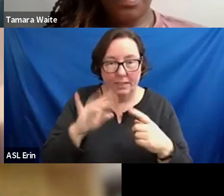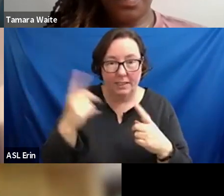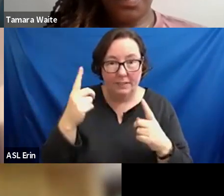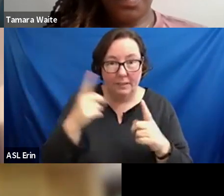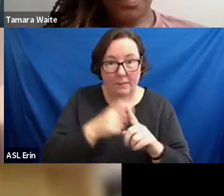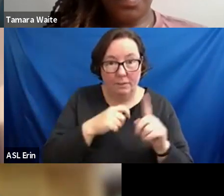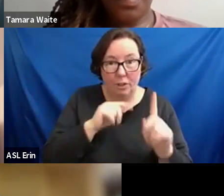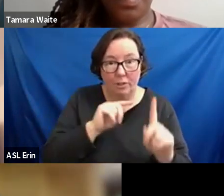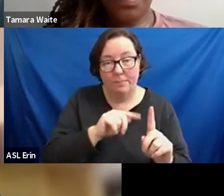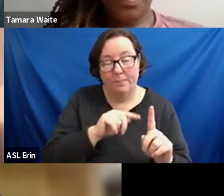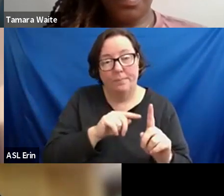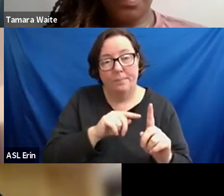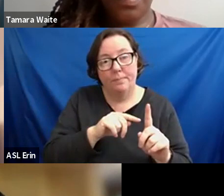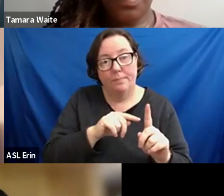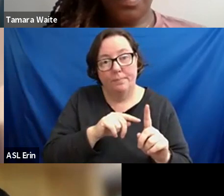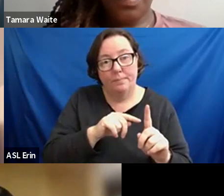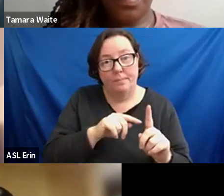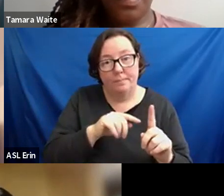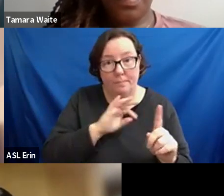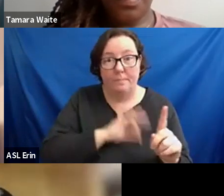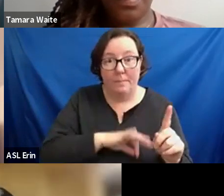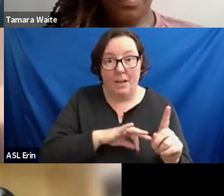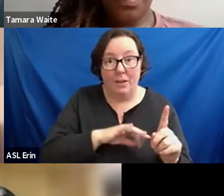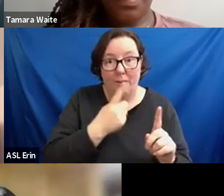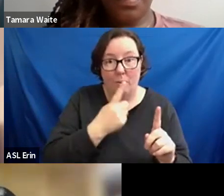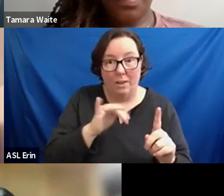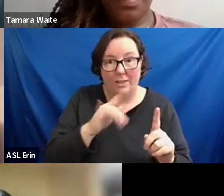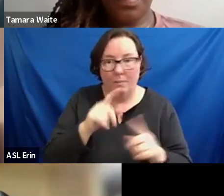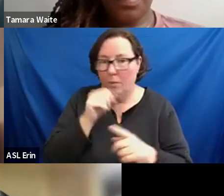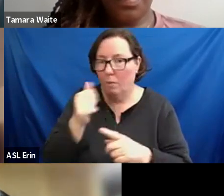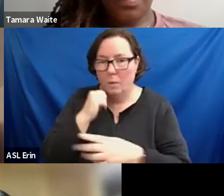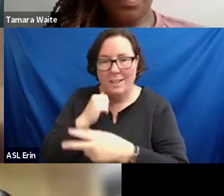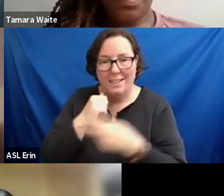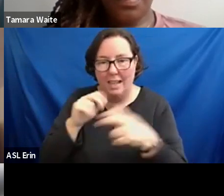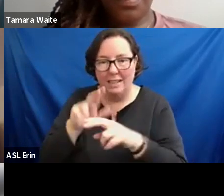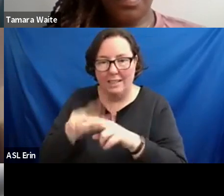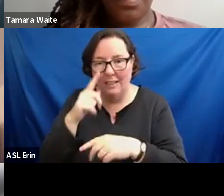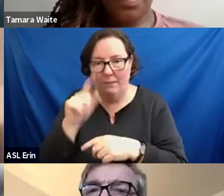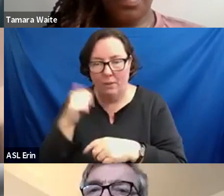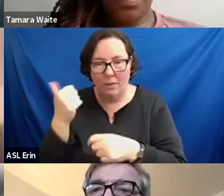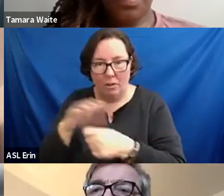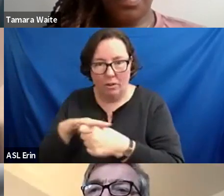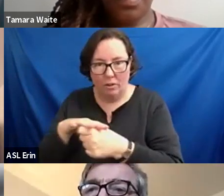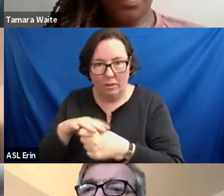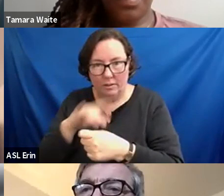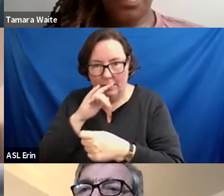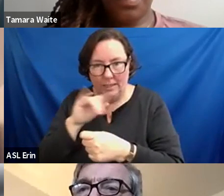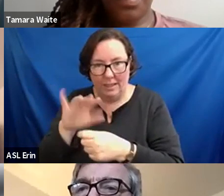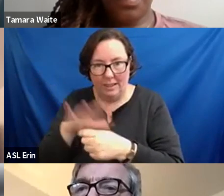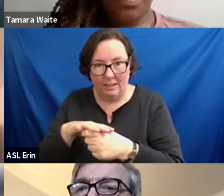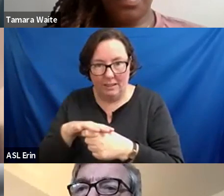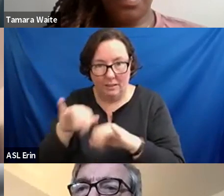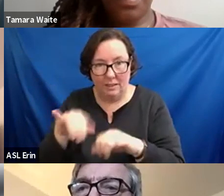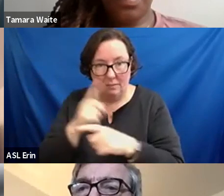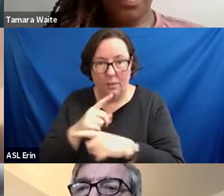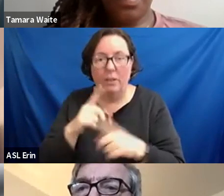came out of merit from one zip code, it did not take a seat away from that zip code, correct? That